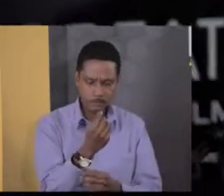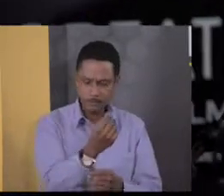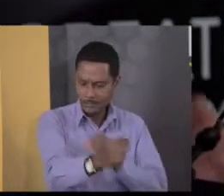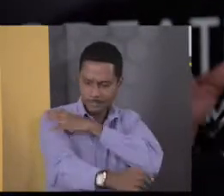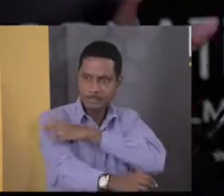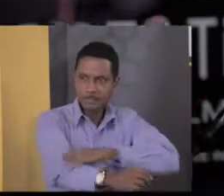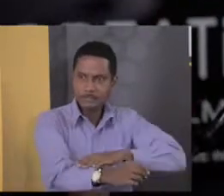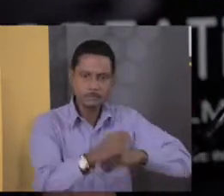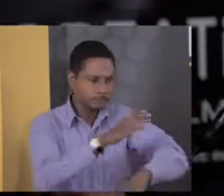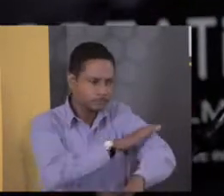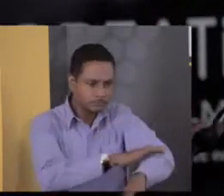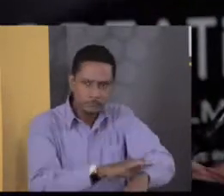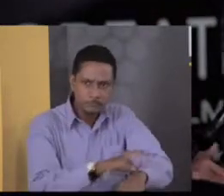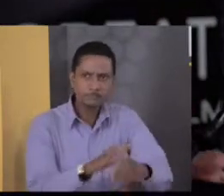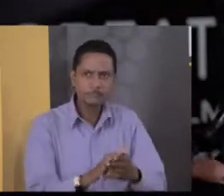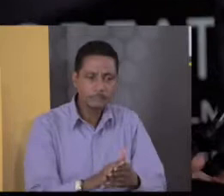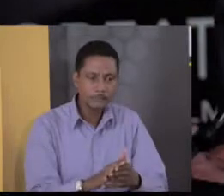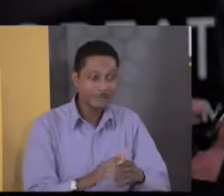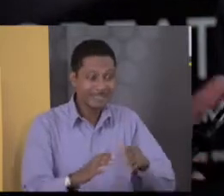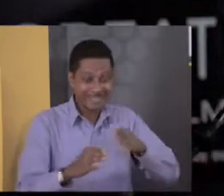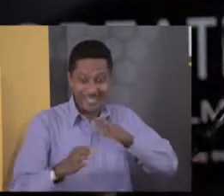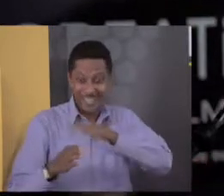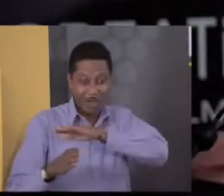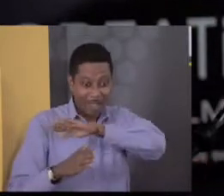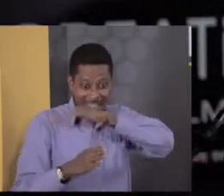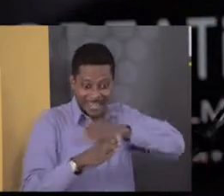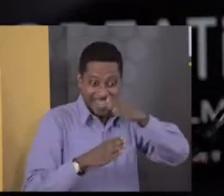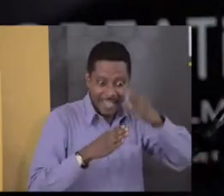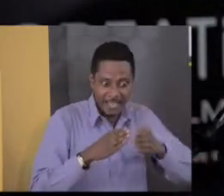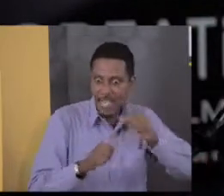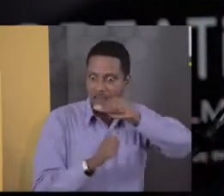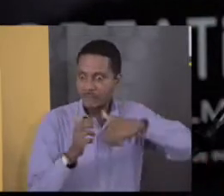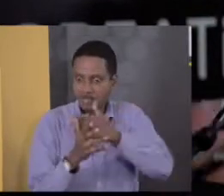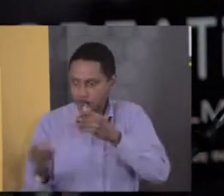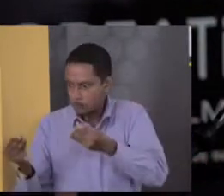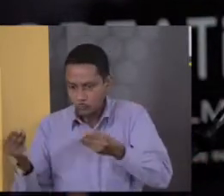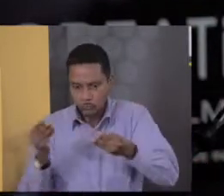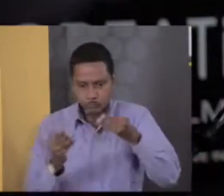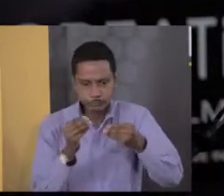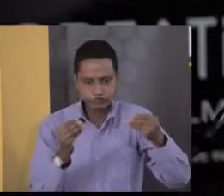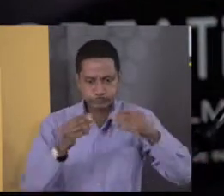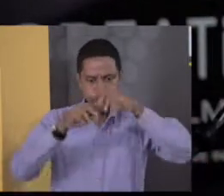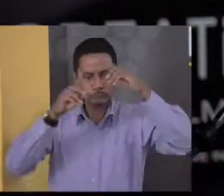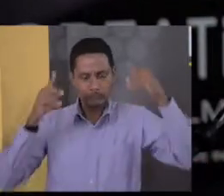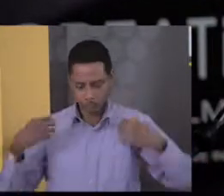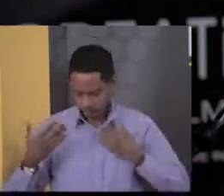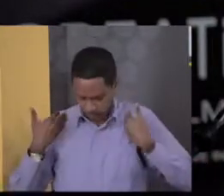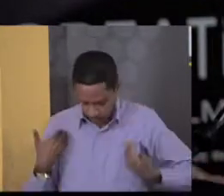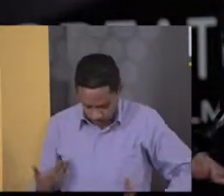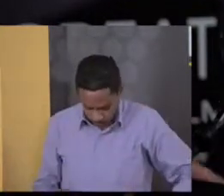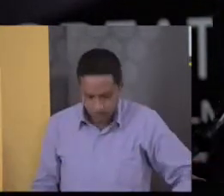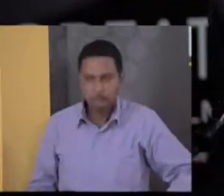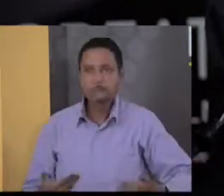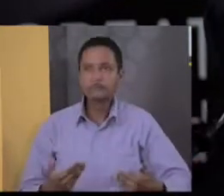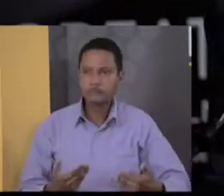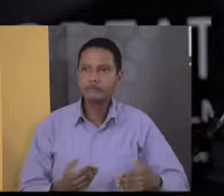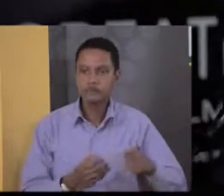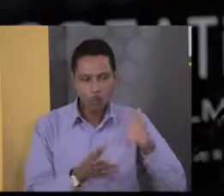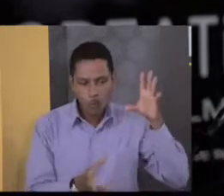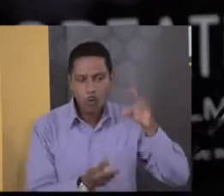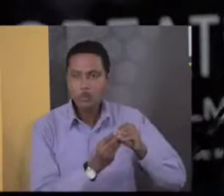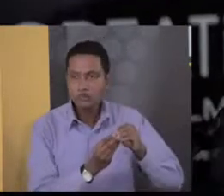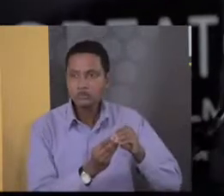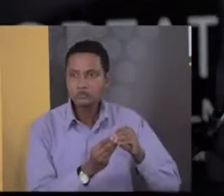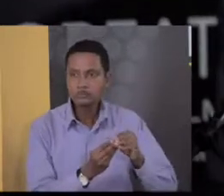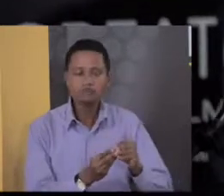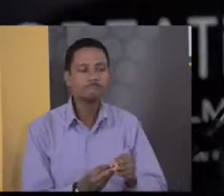closures. At the end of the assembly, you know, everything is put together. At the end, you have a shirt, you know, so it goes down